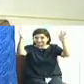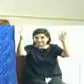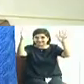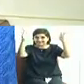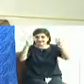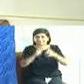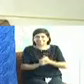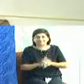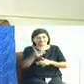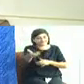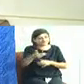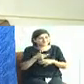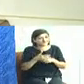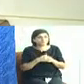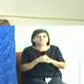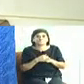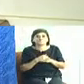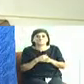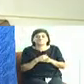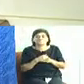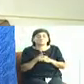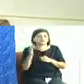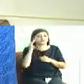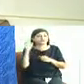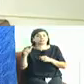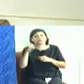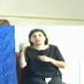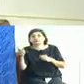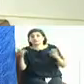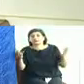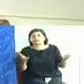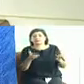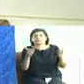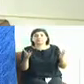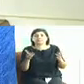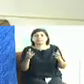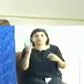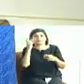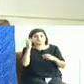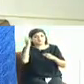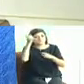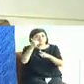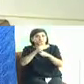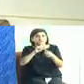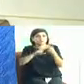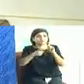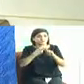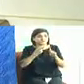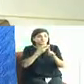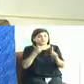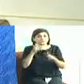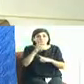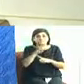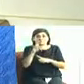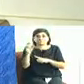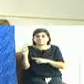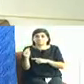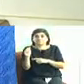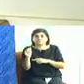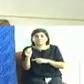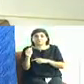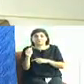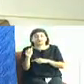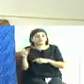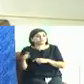I love it. And I know there are other than the house. I see my brother friend from the UUA is in the house, and I'll get to that, and others